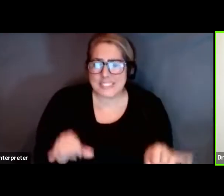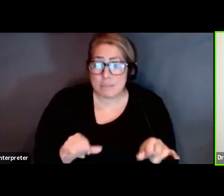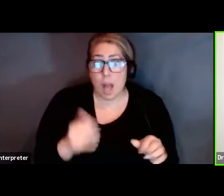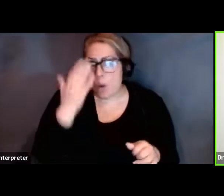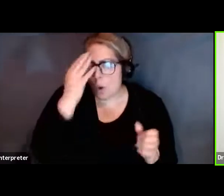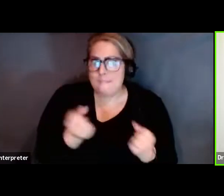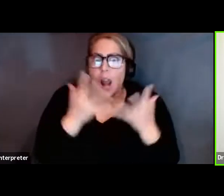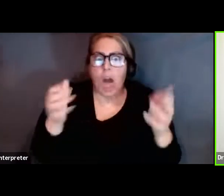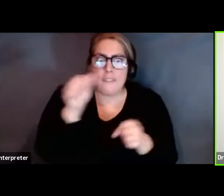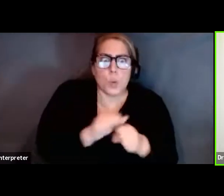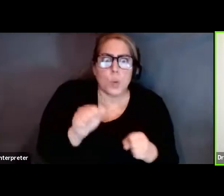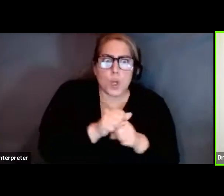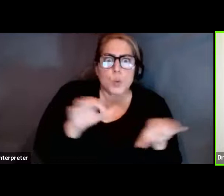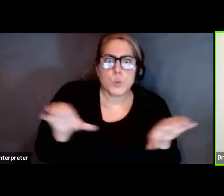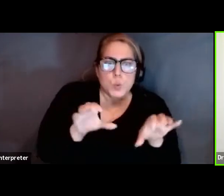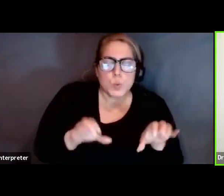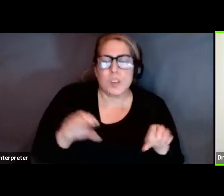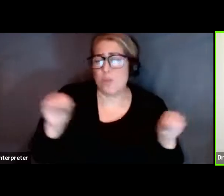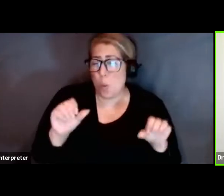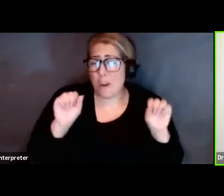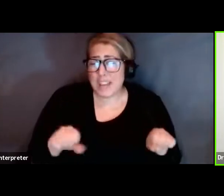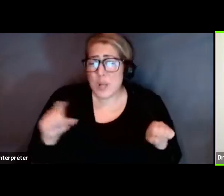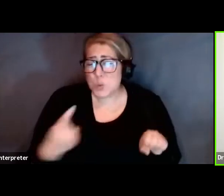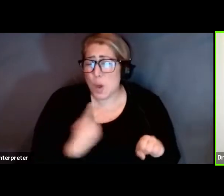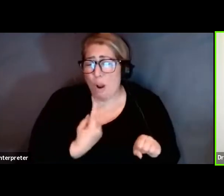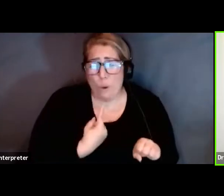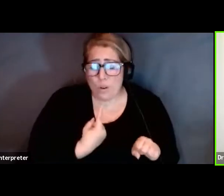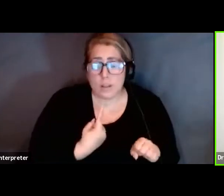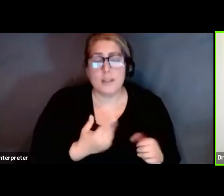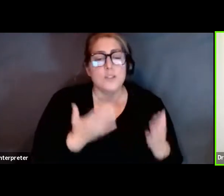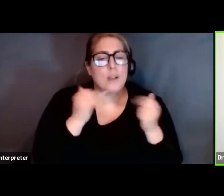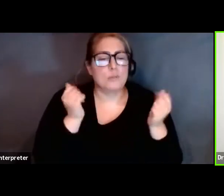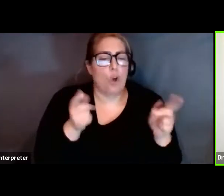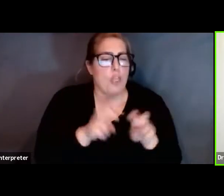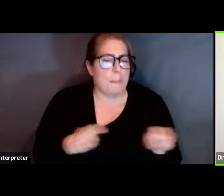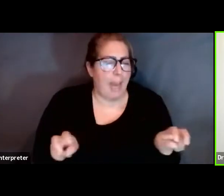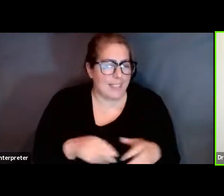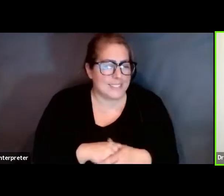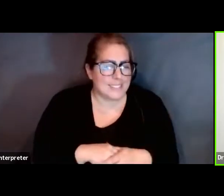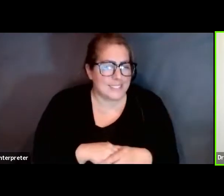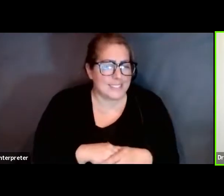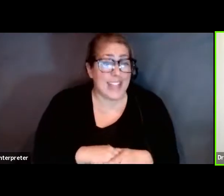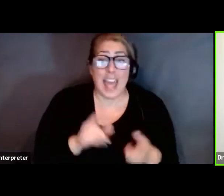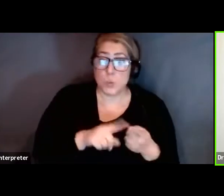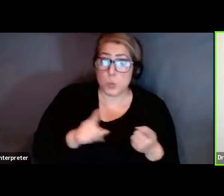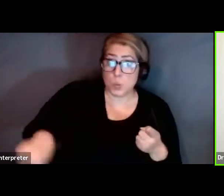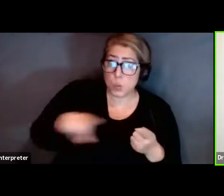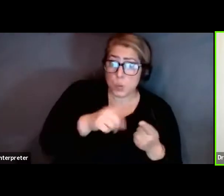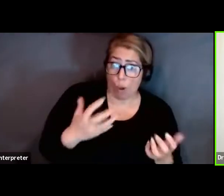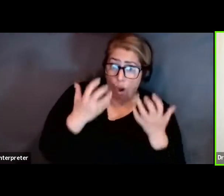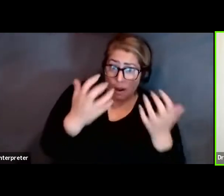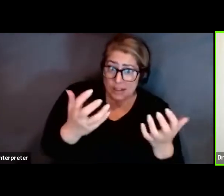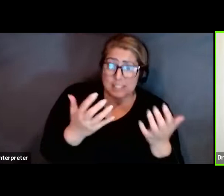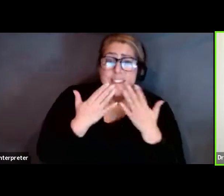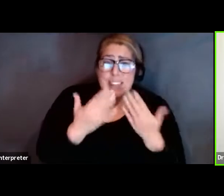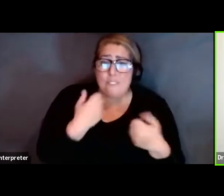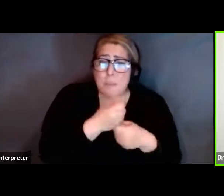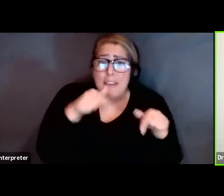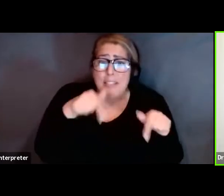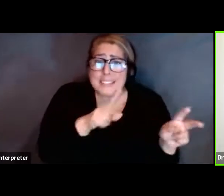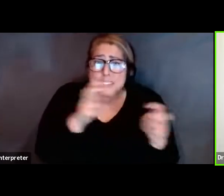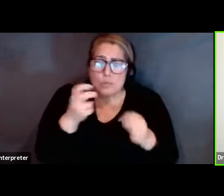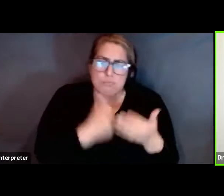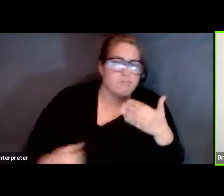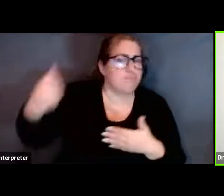one can do this alone. And so we're grateful to all of the panelists in our series and to all of you, our audience members, for making these issues a